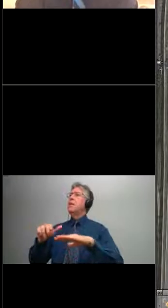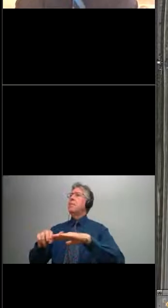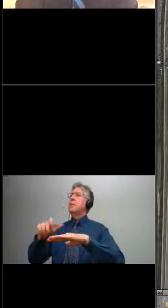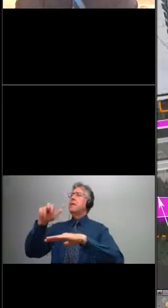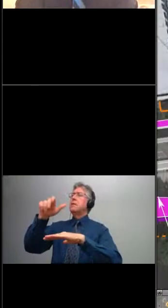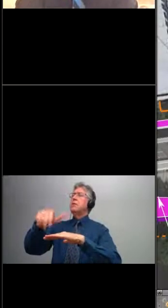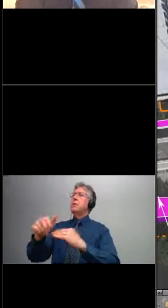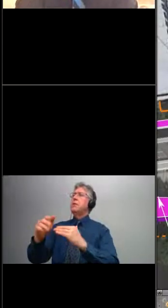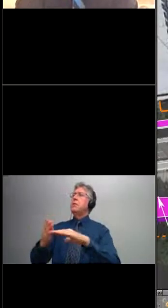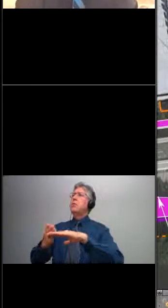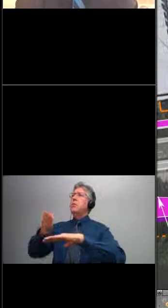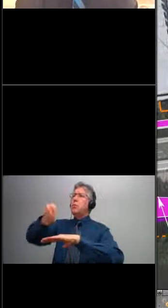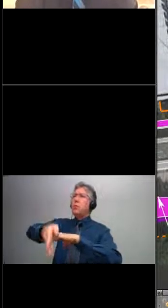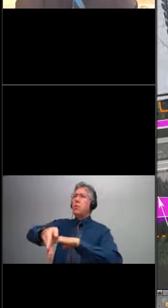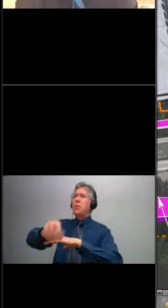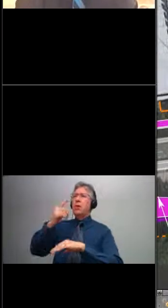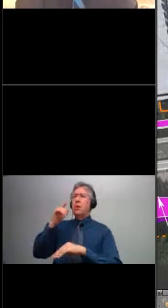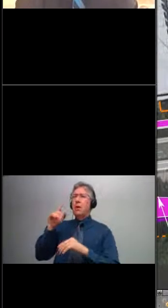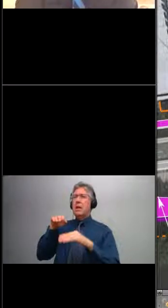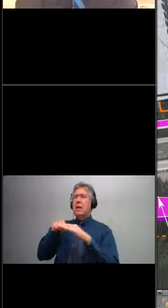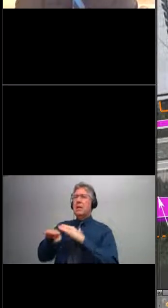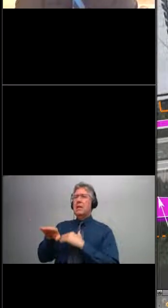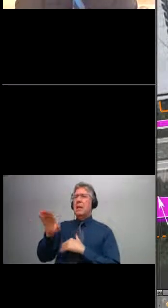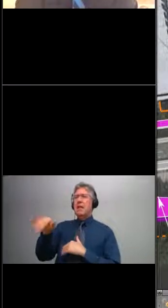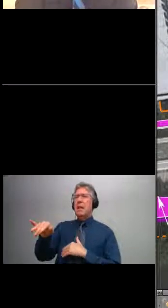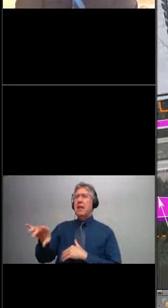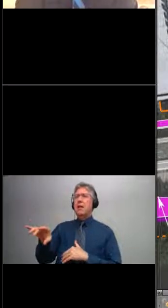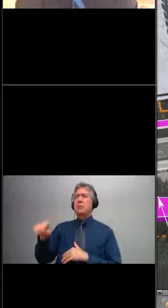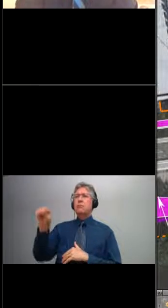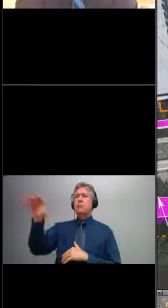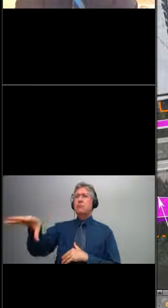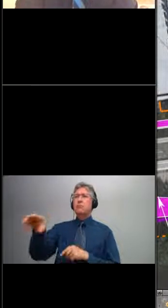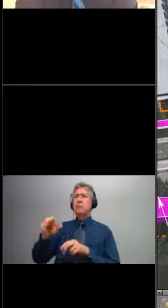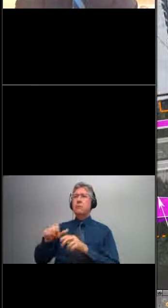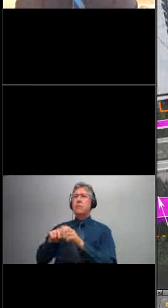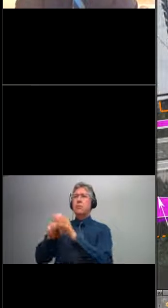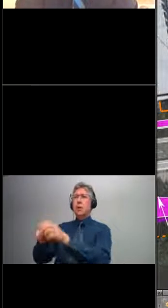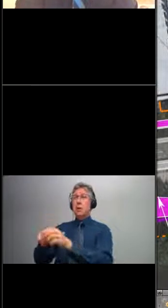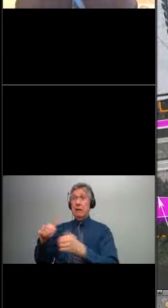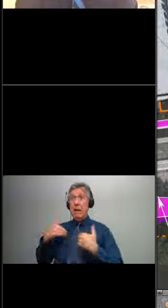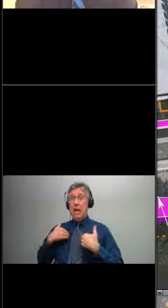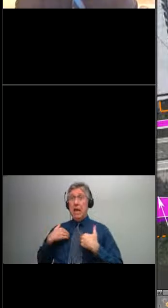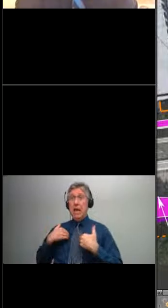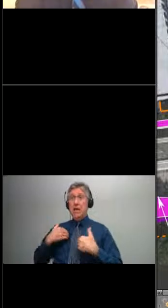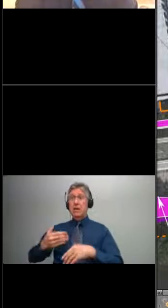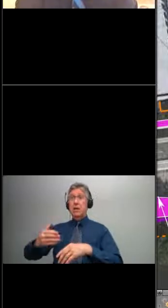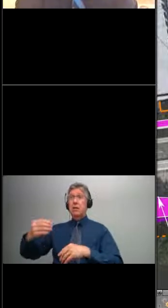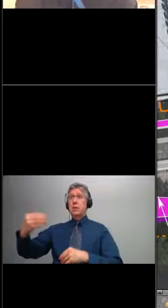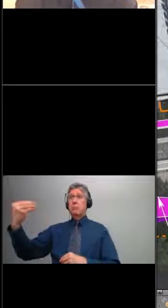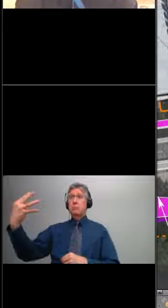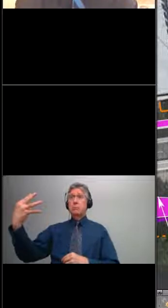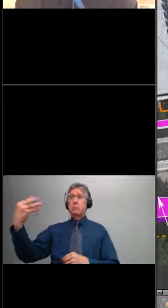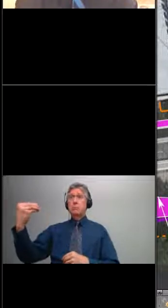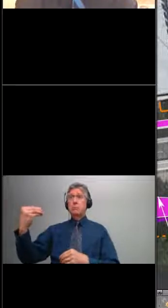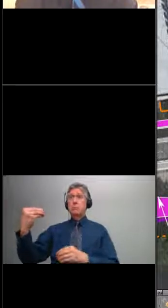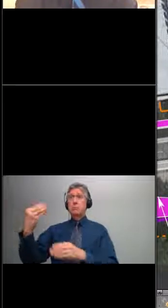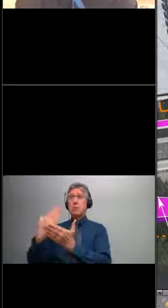to access the kiss and ride? Is there an electronic stop sign or do you dodge the